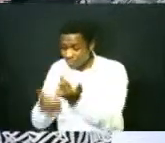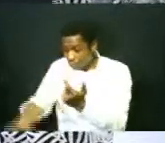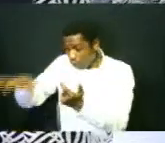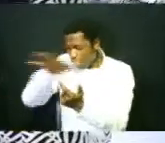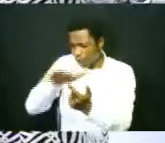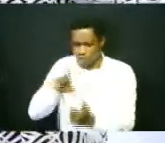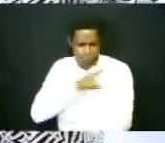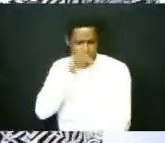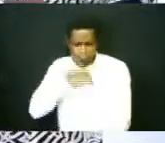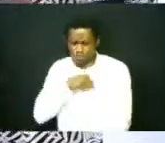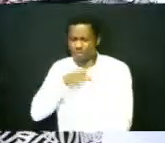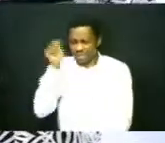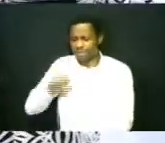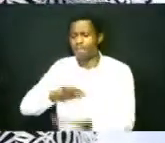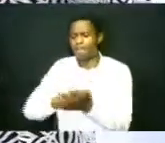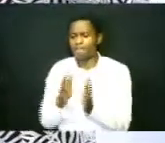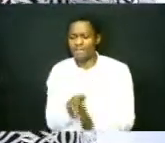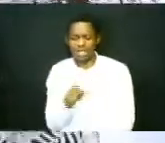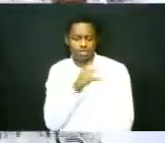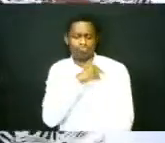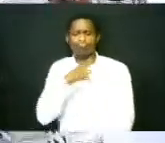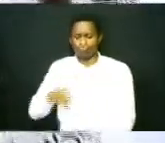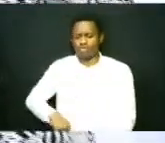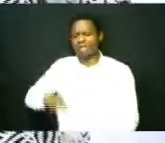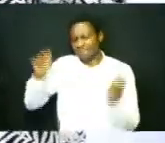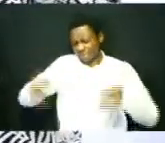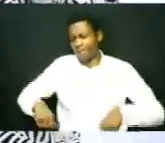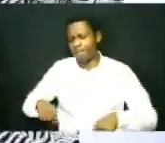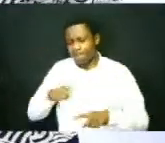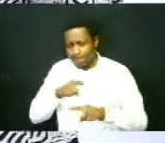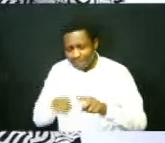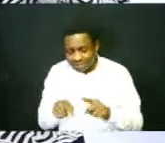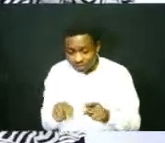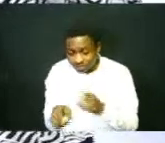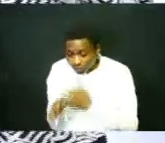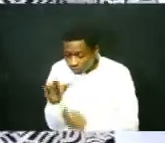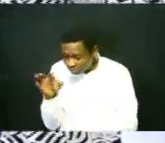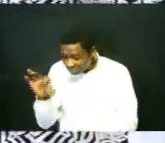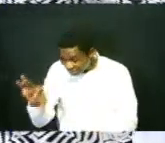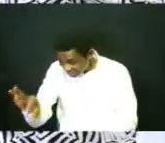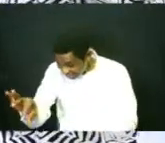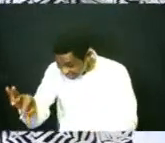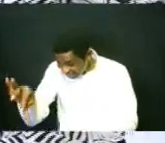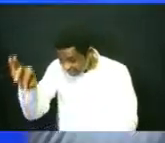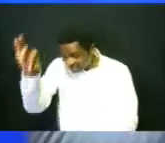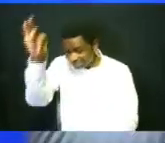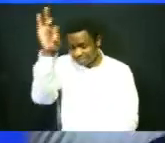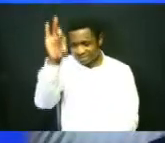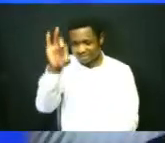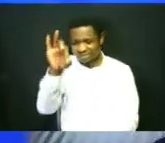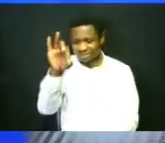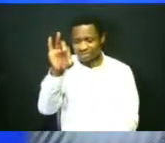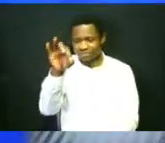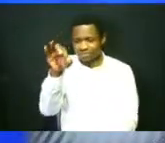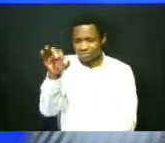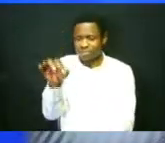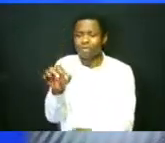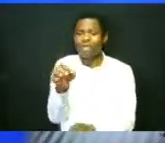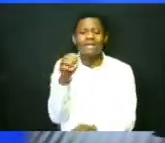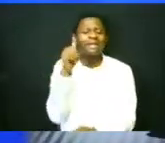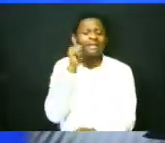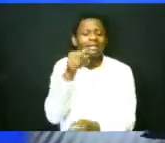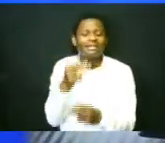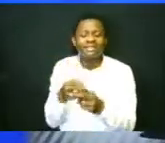oyi Esther fi emma wonyina no obetumi ayahema no emu. But this lady whose background